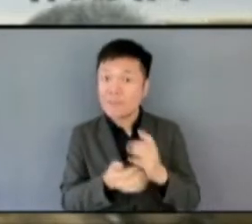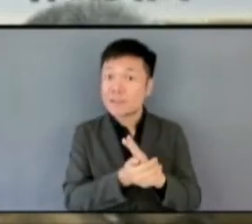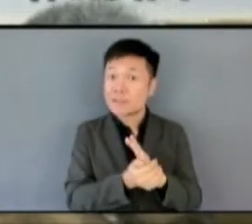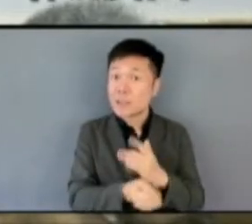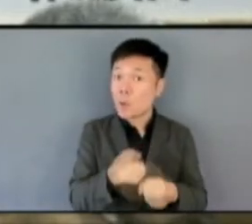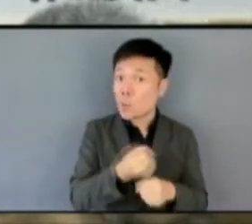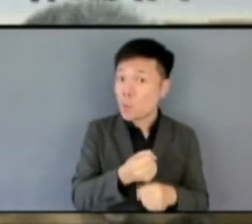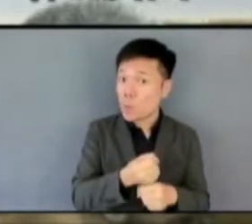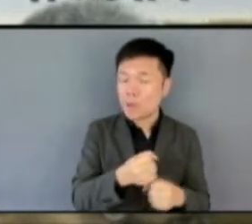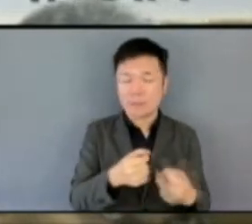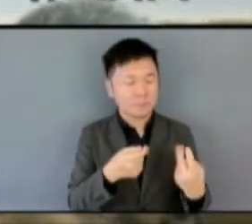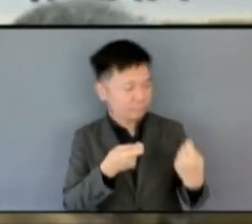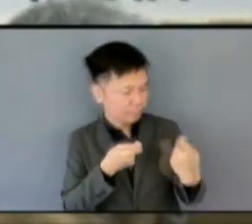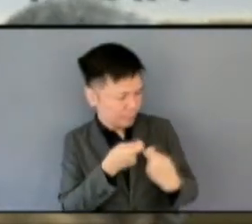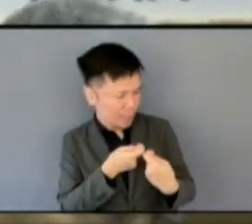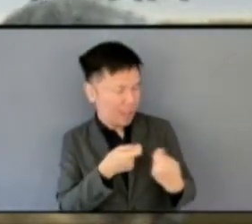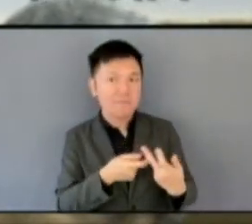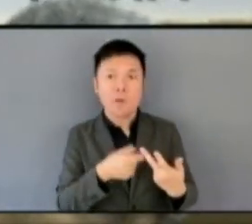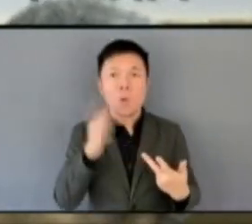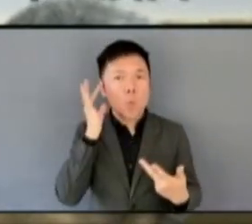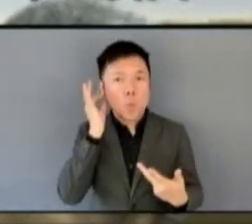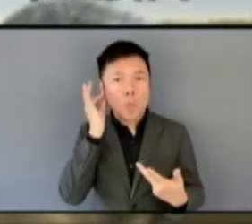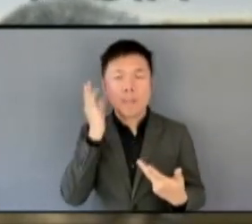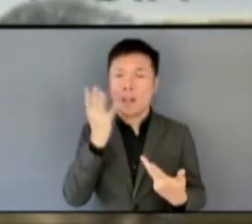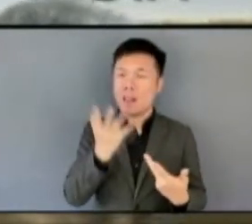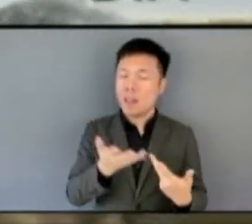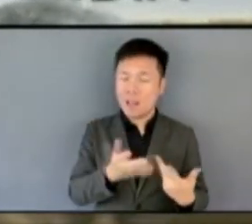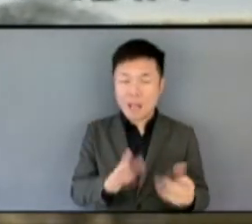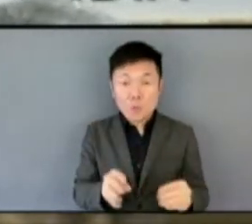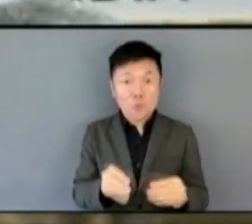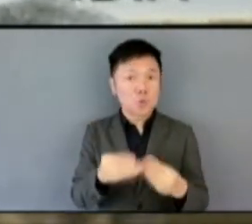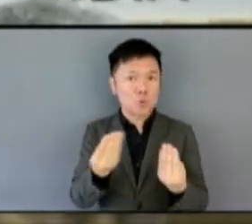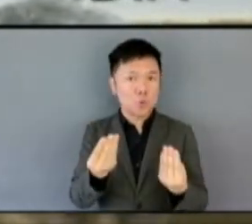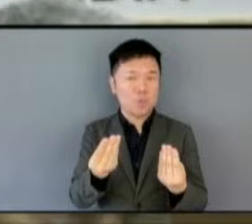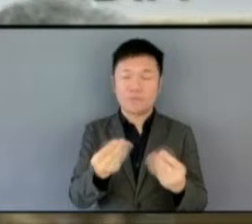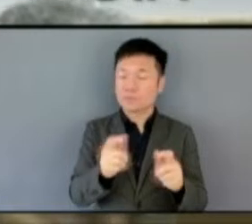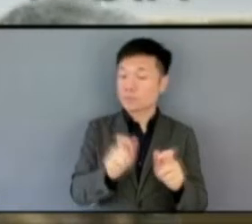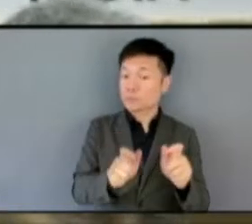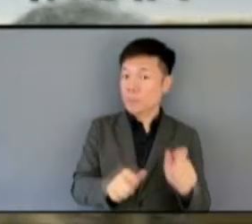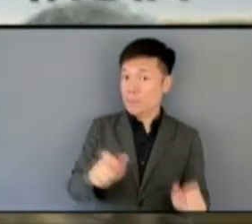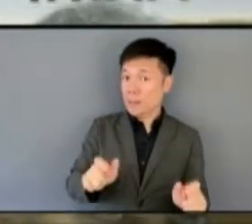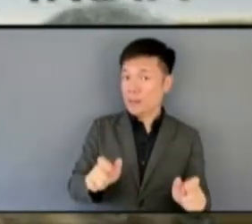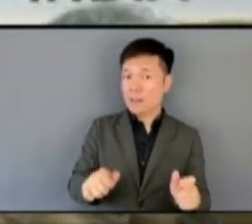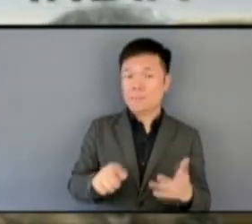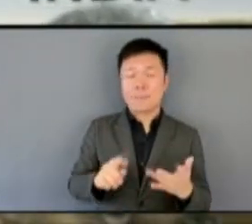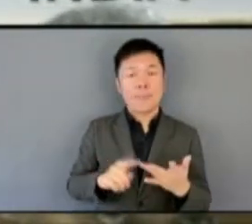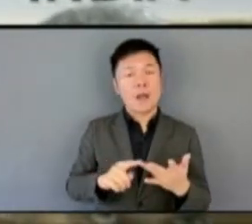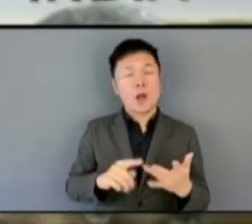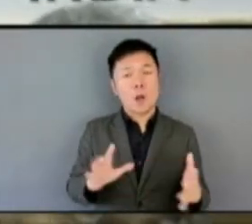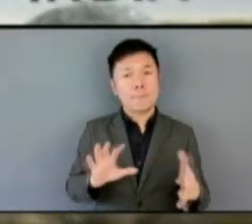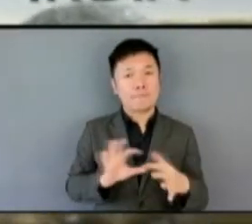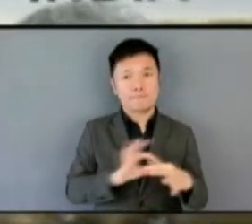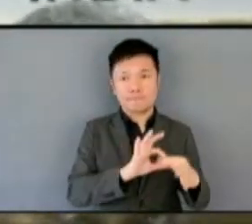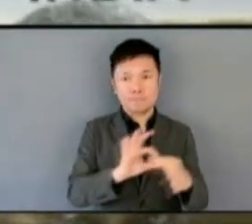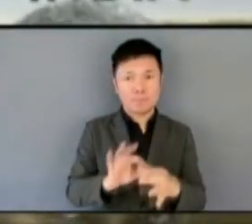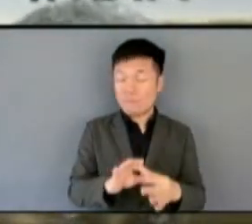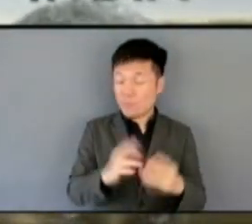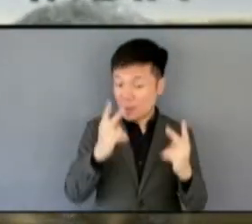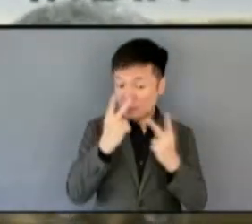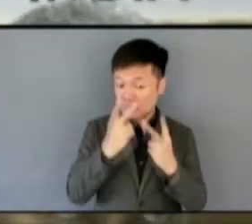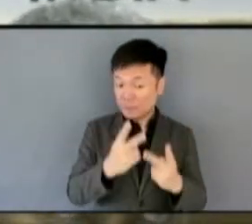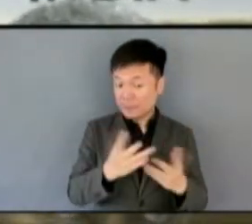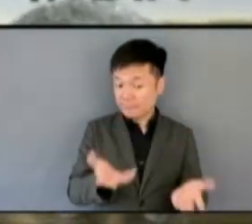particularly women, reaping its youth demographic dividend to cater the expanding care